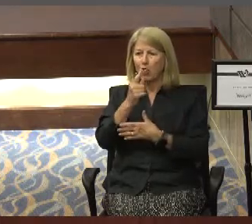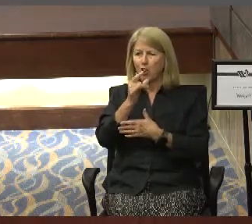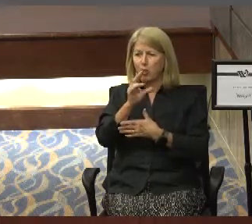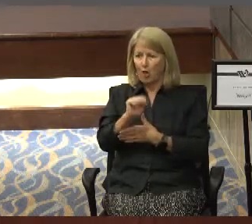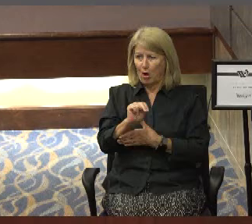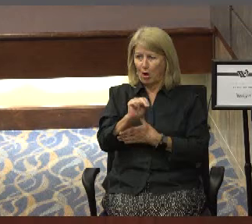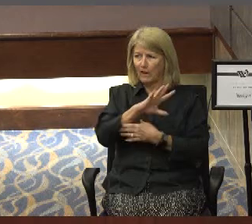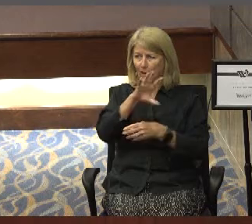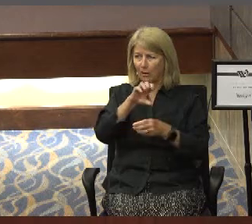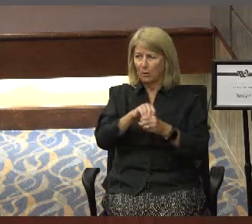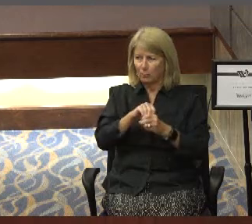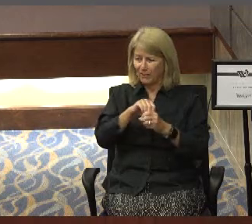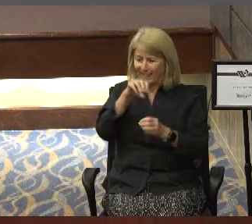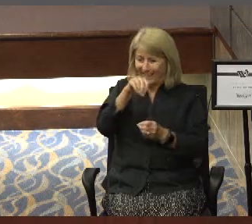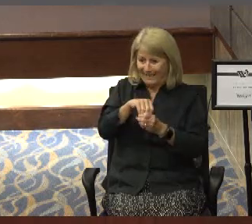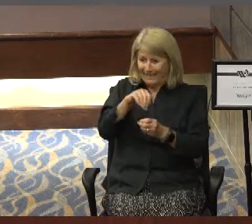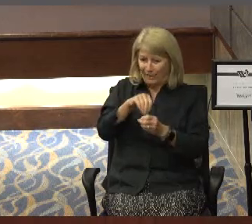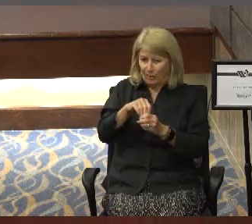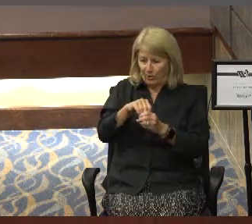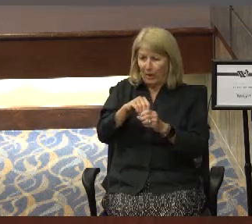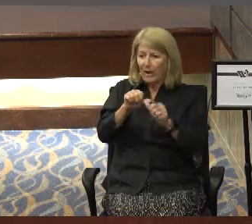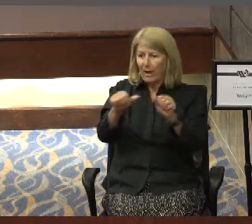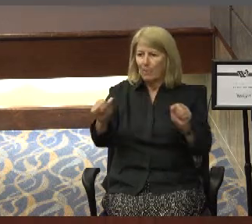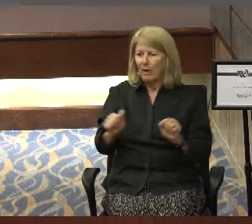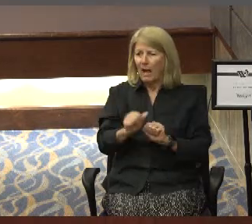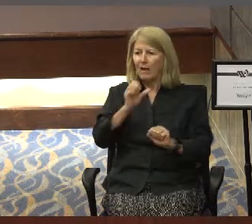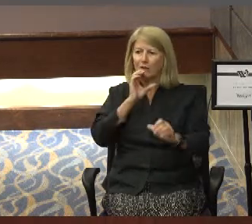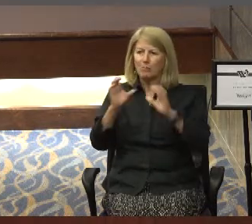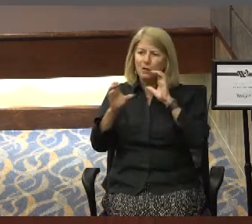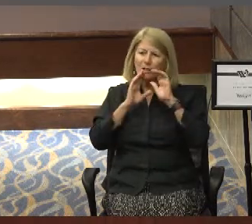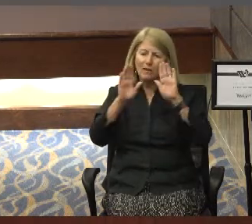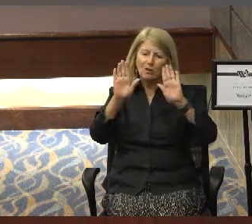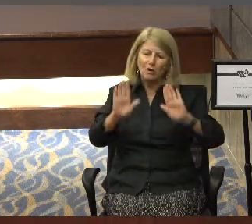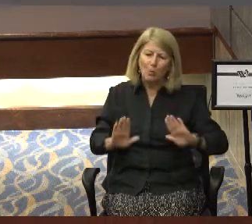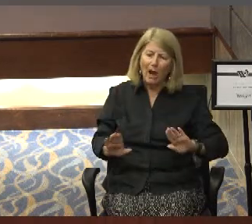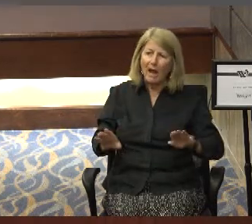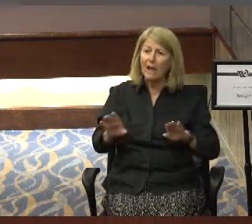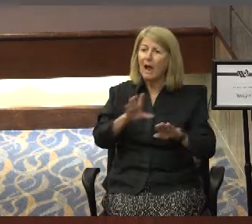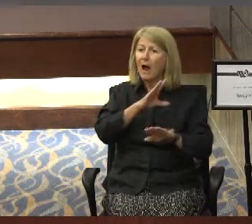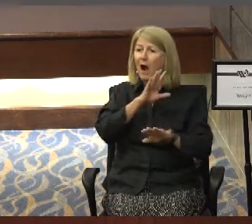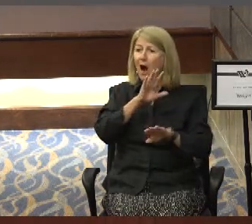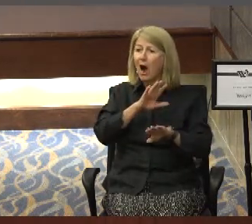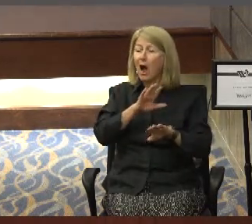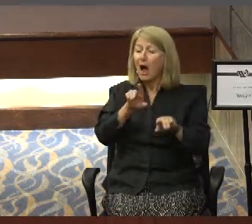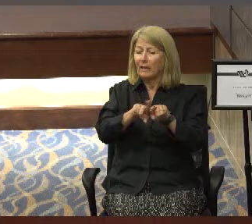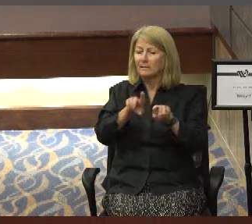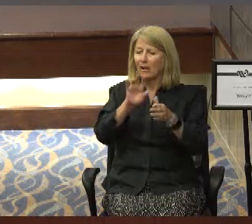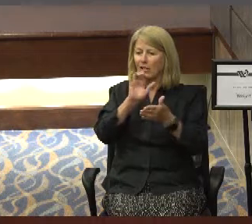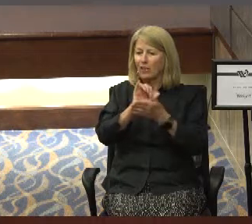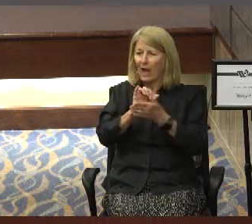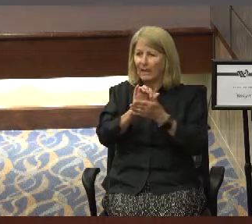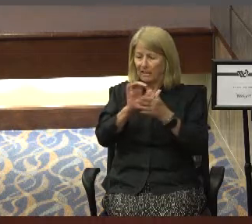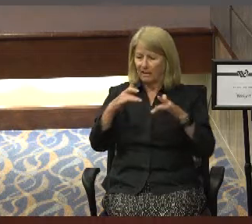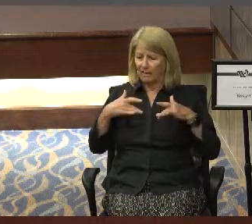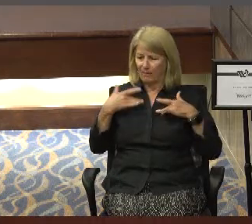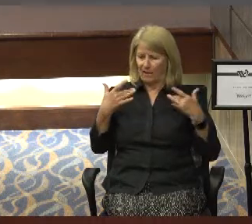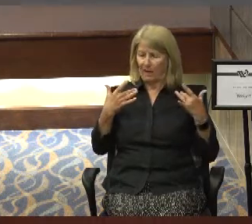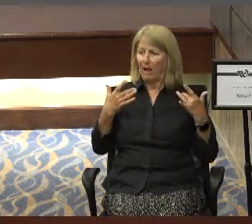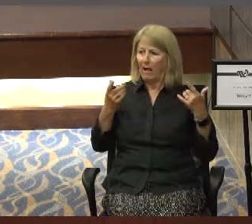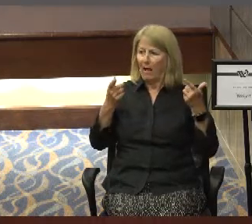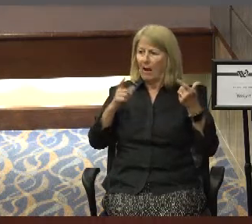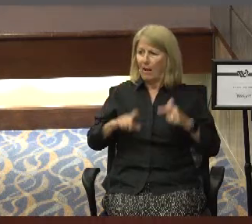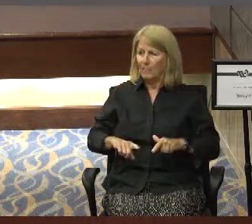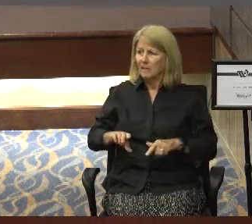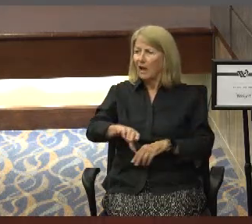those intersections. And I think communication is great. And as that event approaches and other cycling and